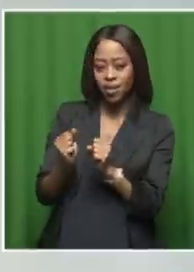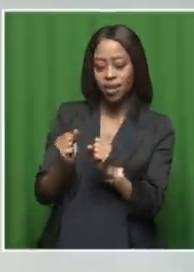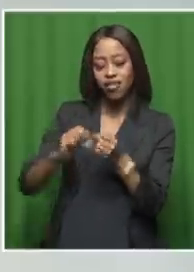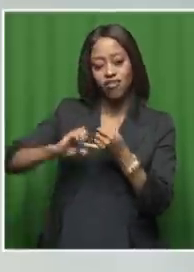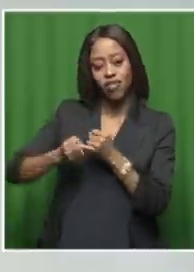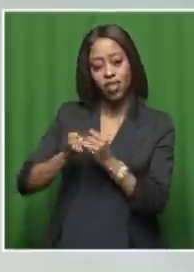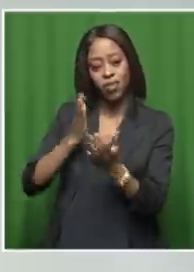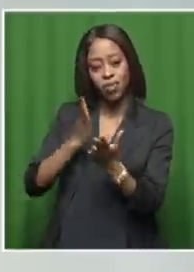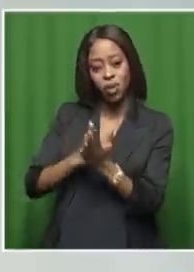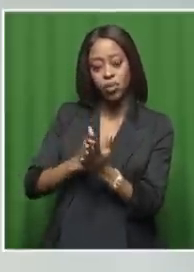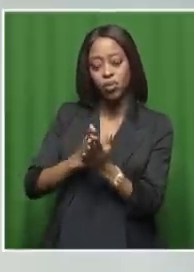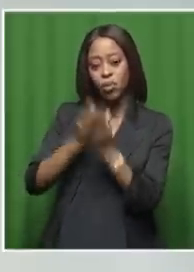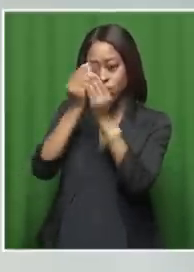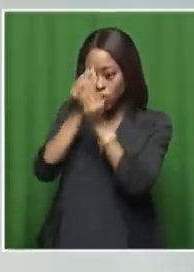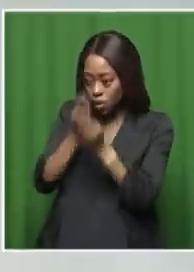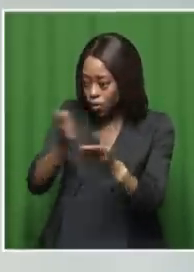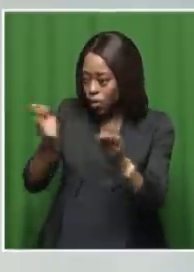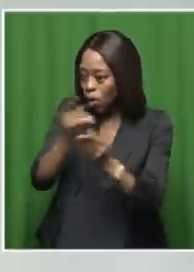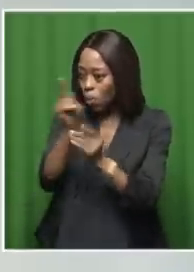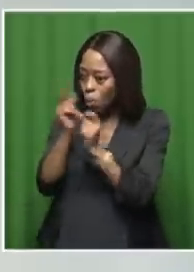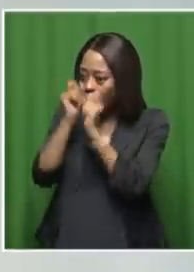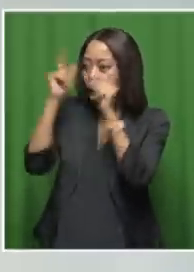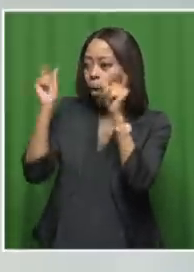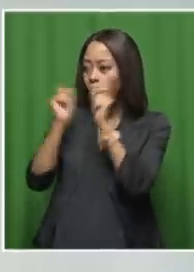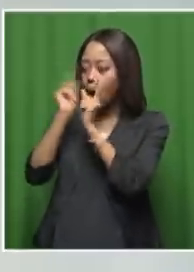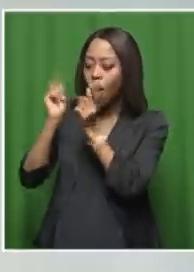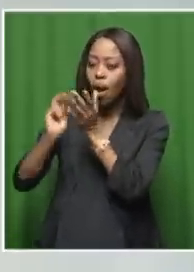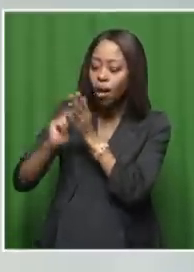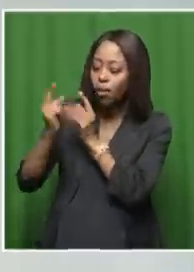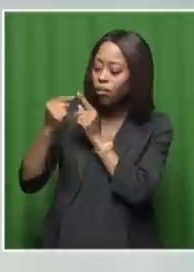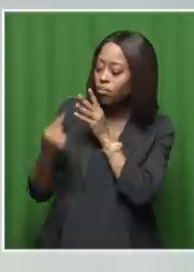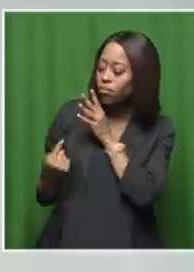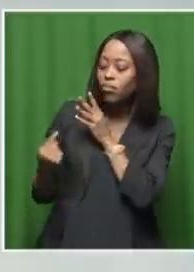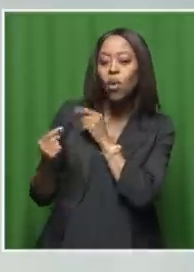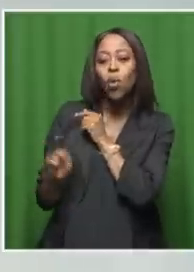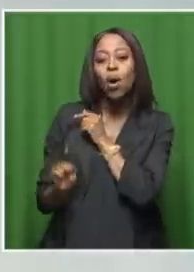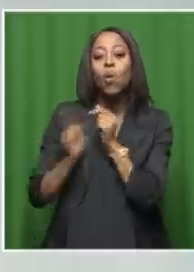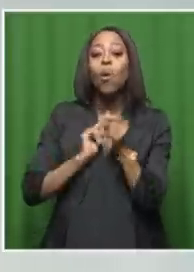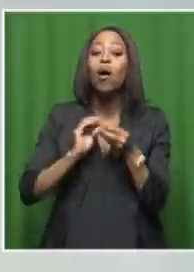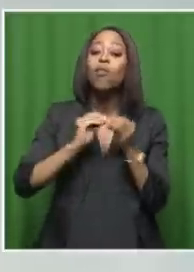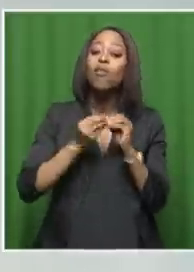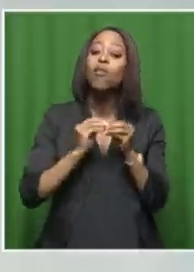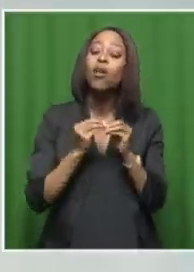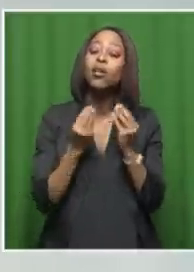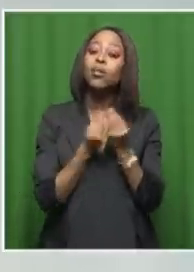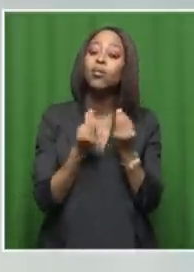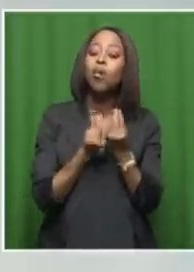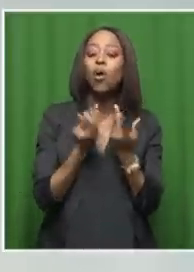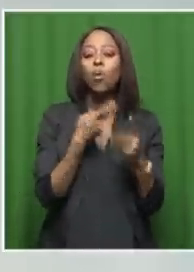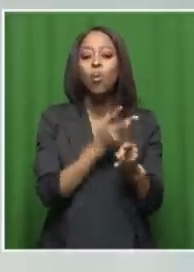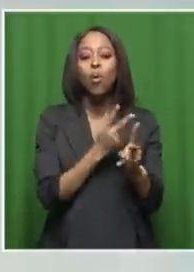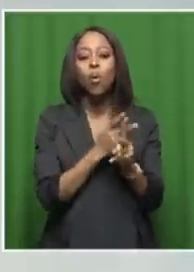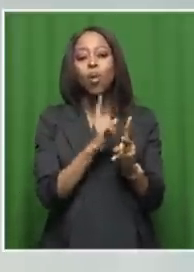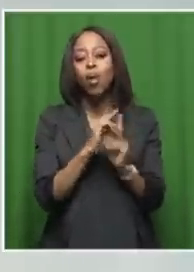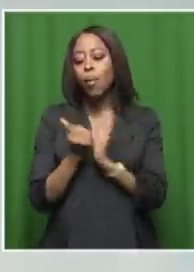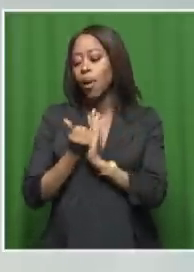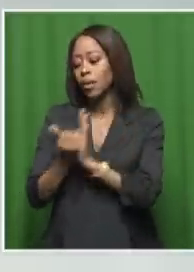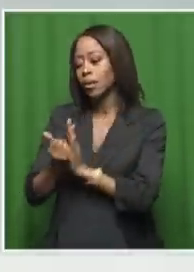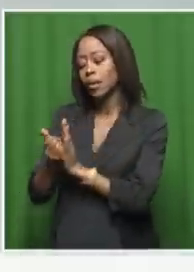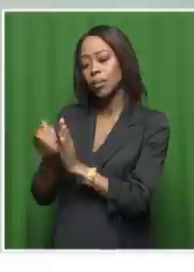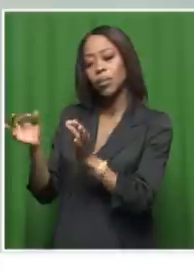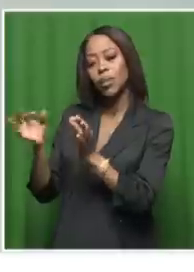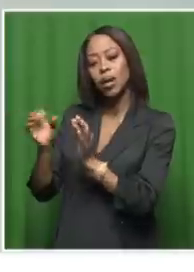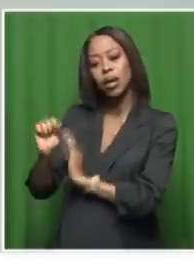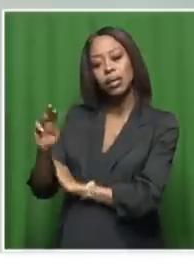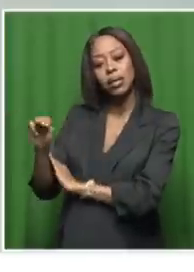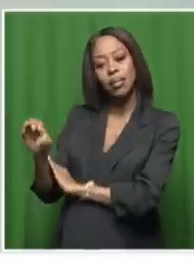really enhance our business development support, so that if we develop a product that must intervene towards the SMME challenges, it's